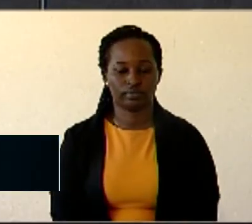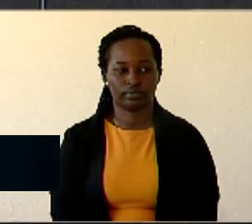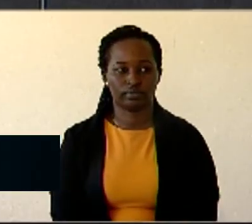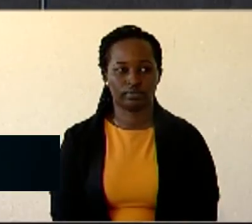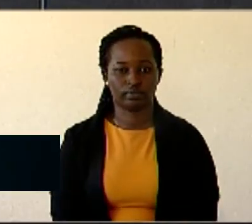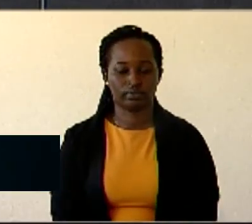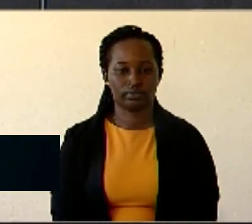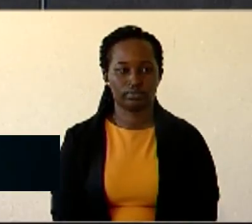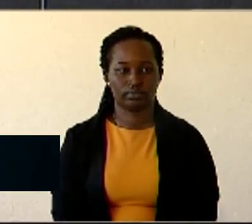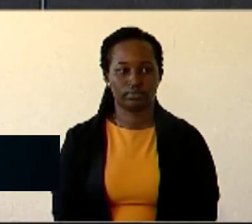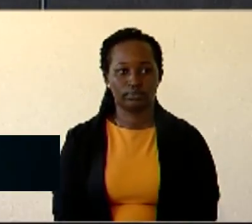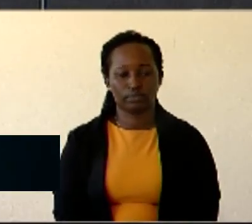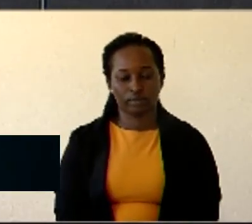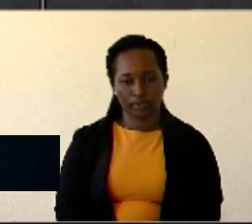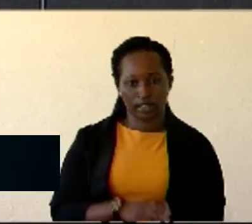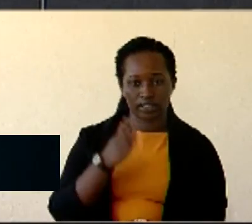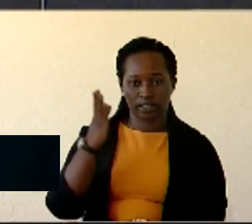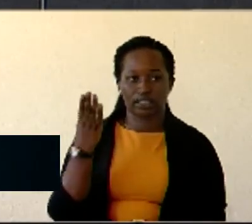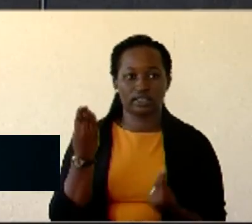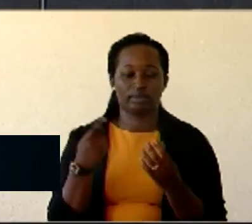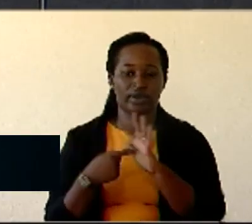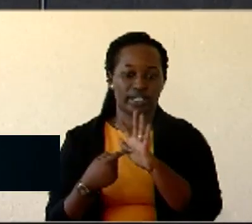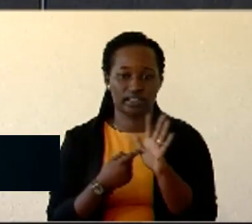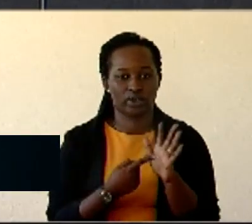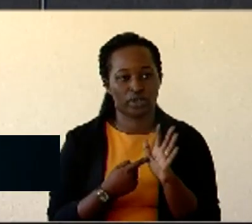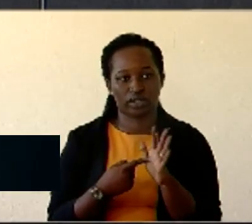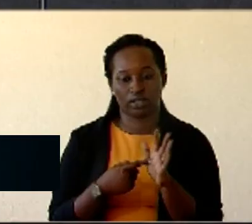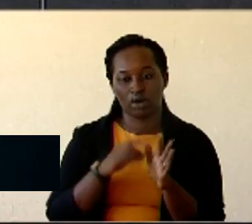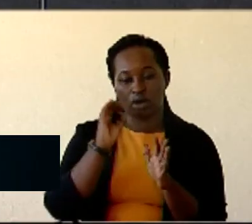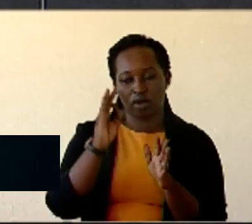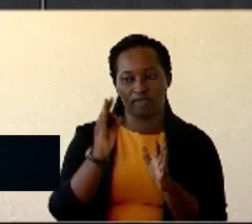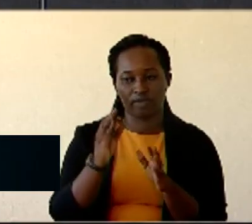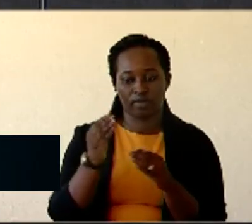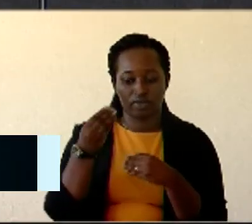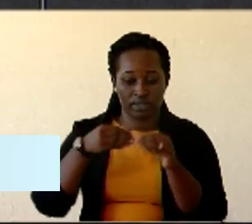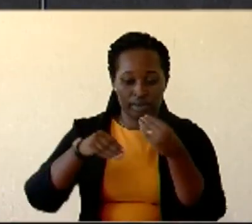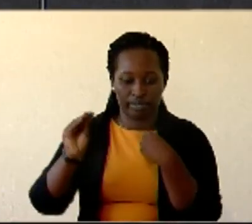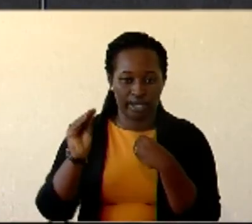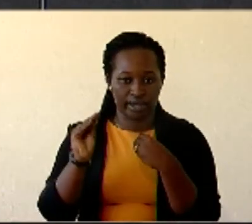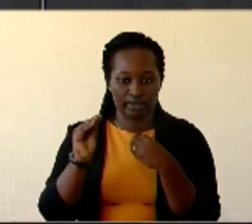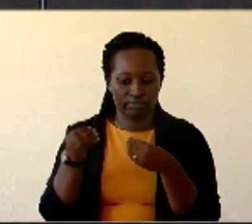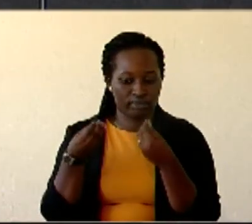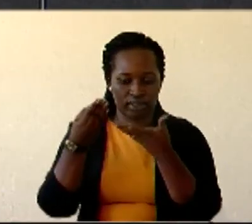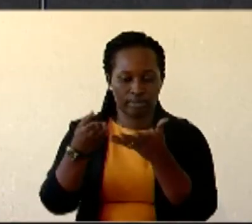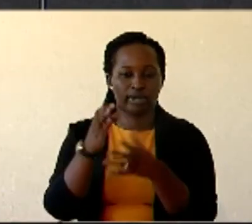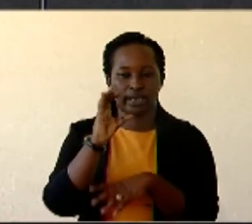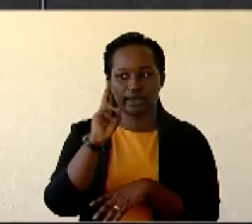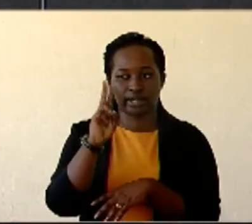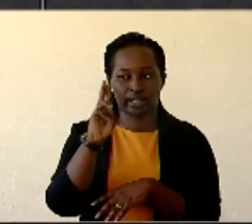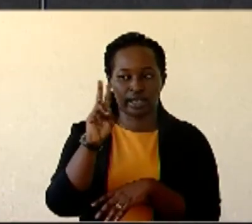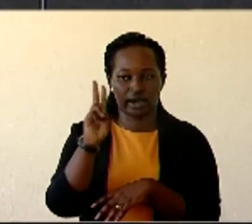So this is a simple illustration of the supply curve, which signifies or